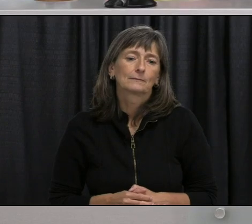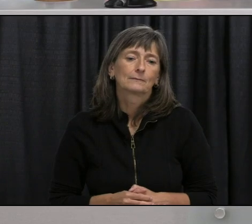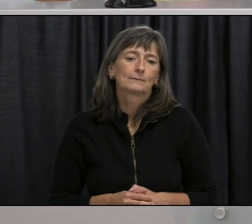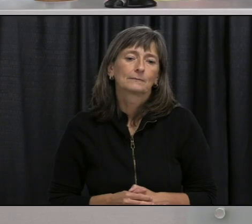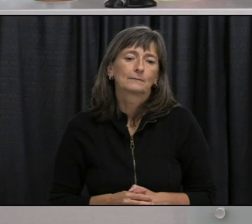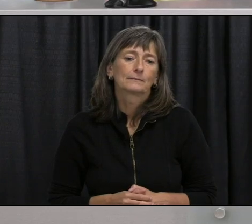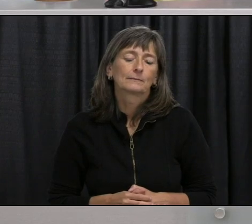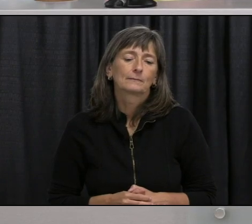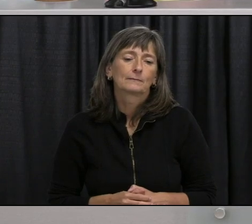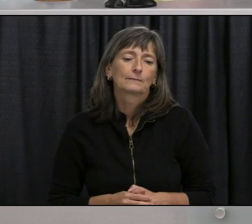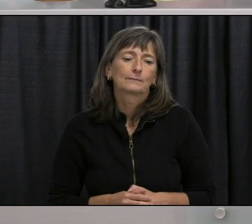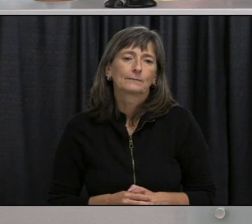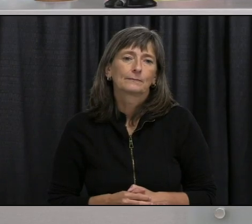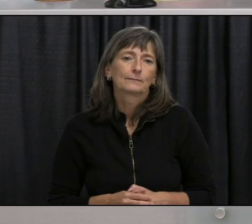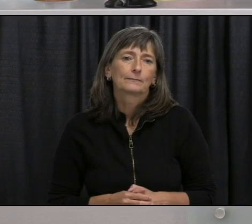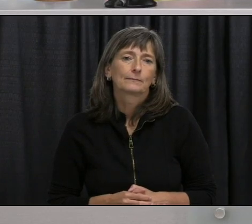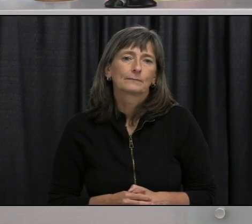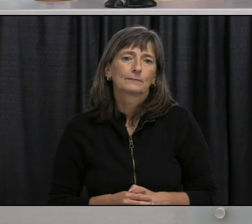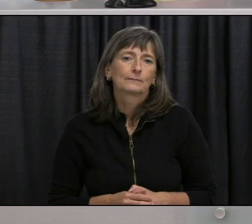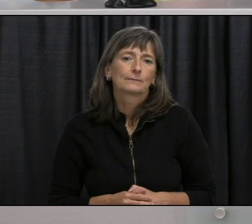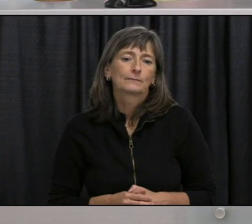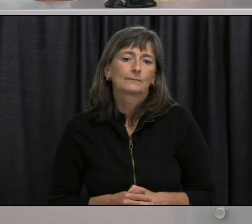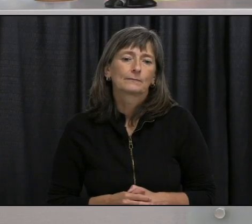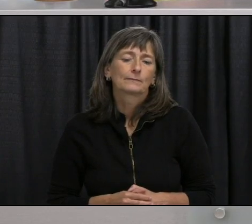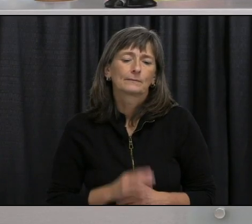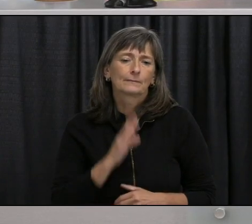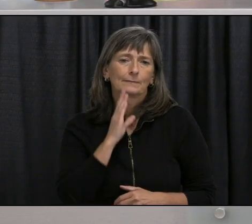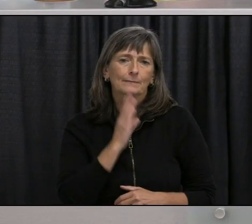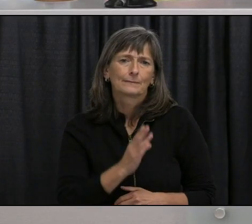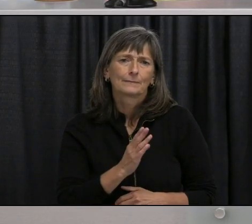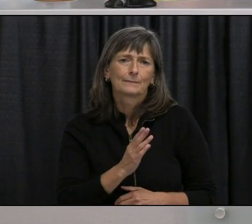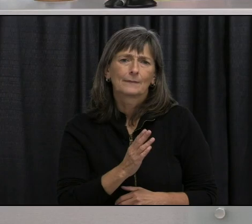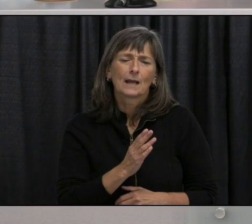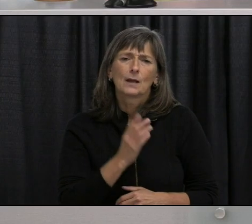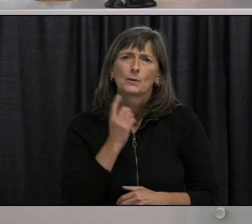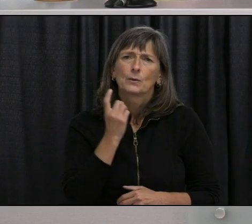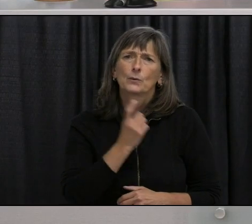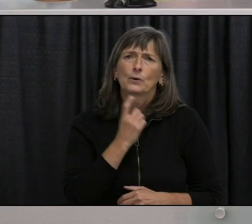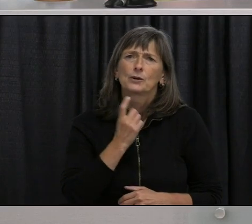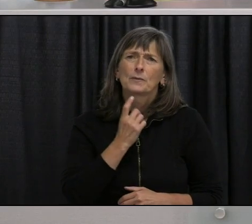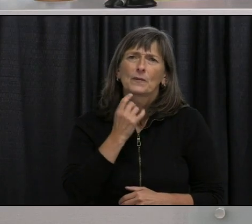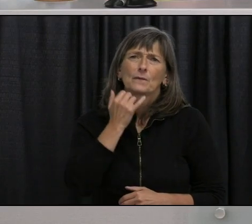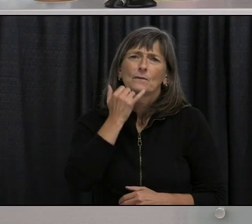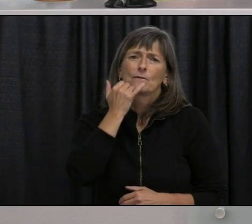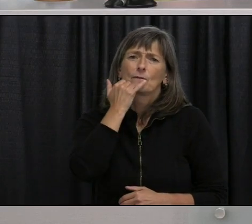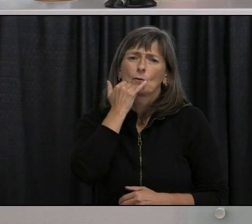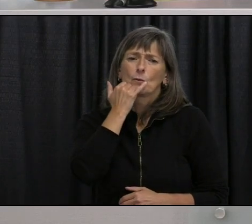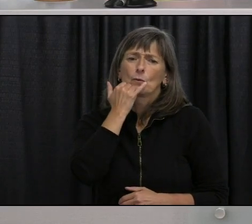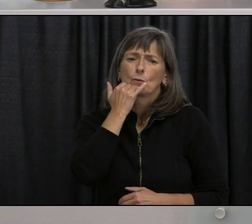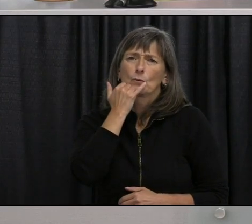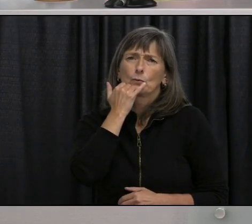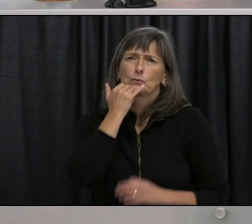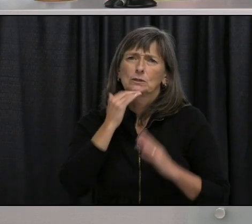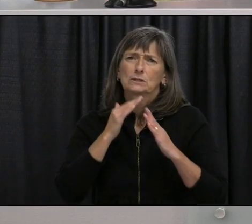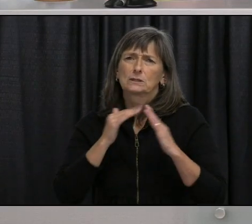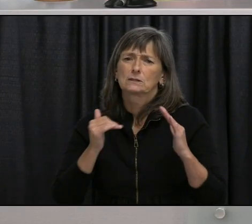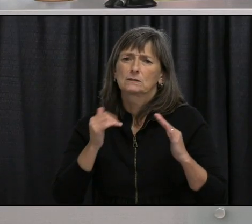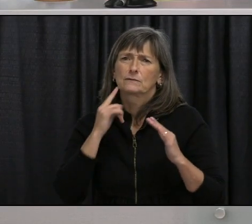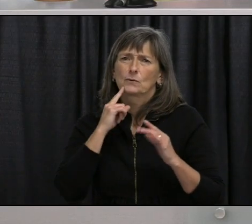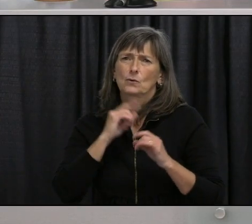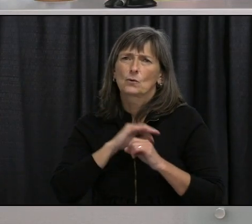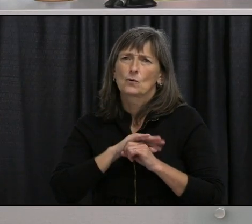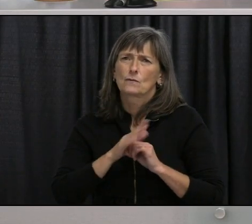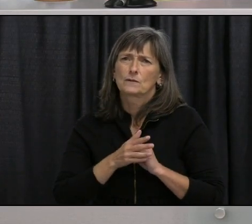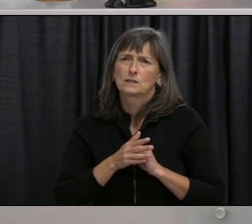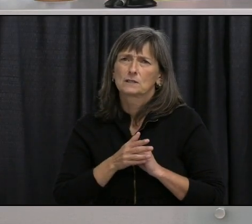Hello. Wondering about the phone booking system for COVID tests. Can you talk about the specific changes that have been made